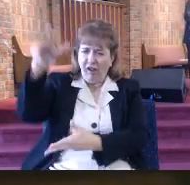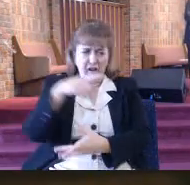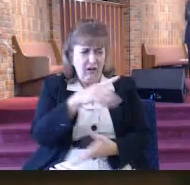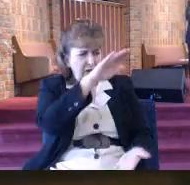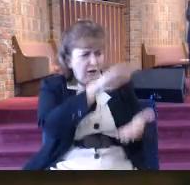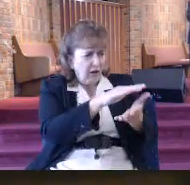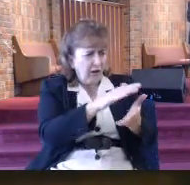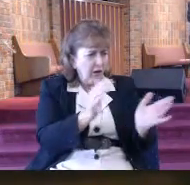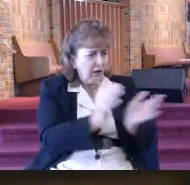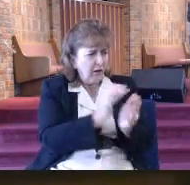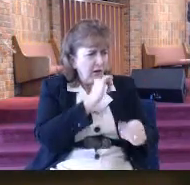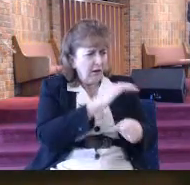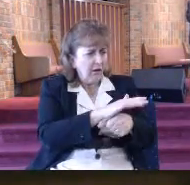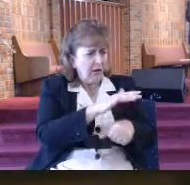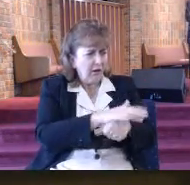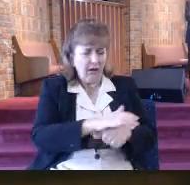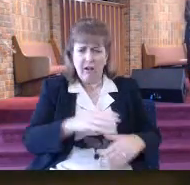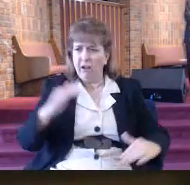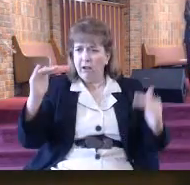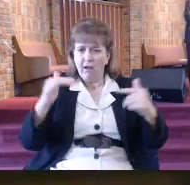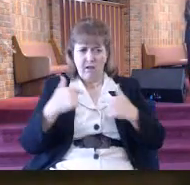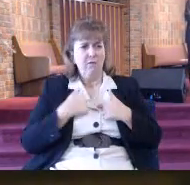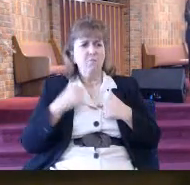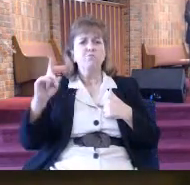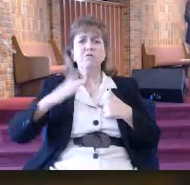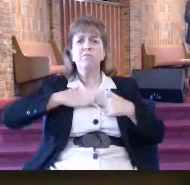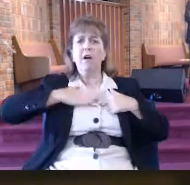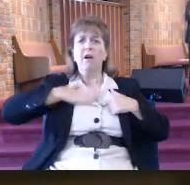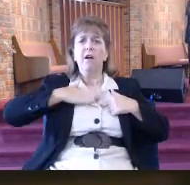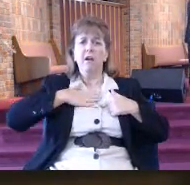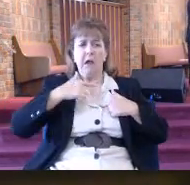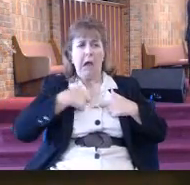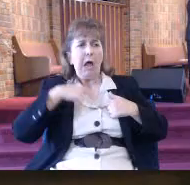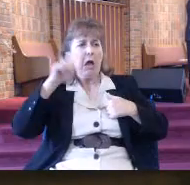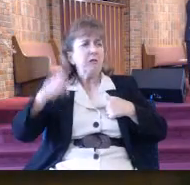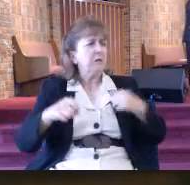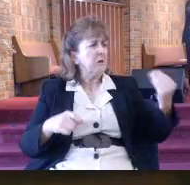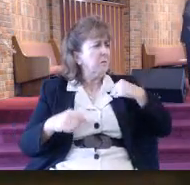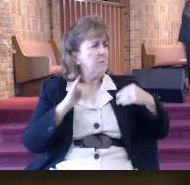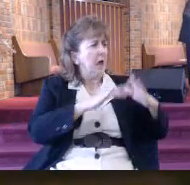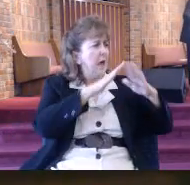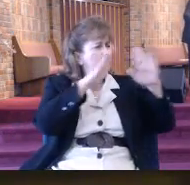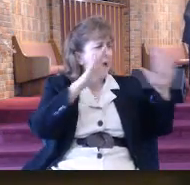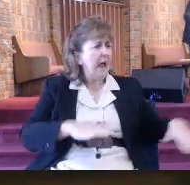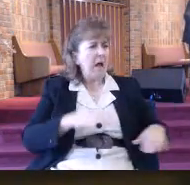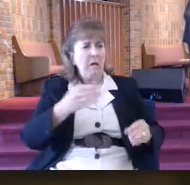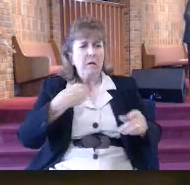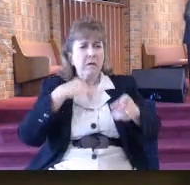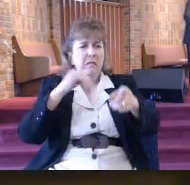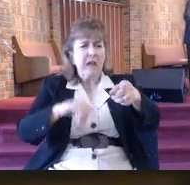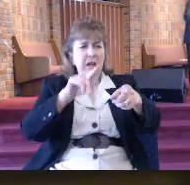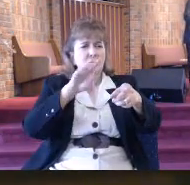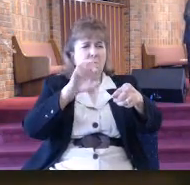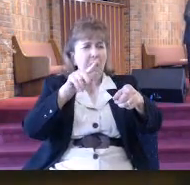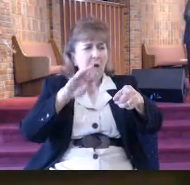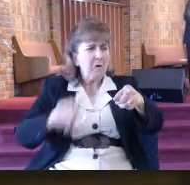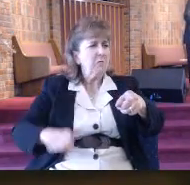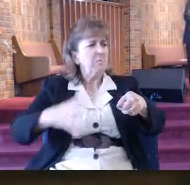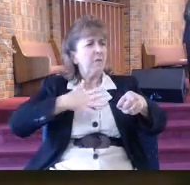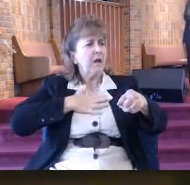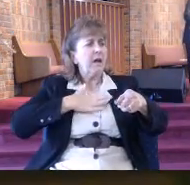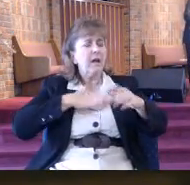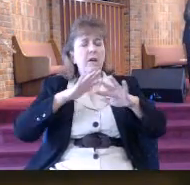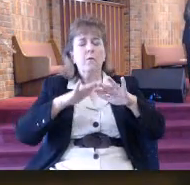the right amount, that this one, I should have gotten that land or that house or that tractor or that whatever.